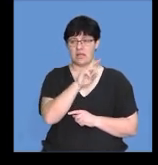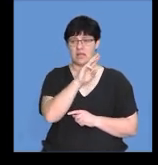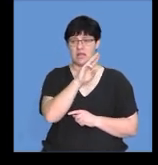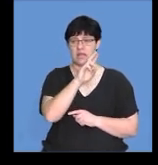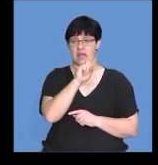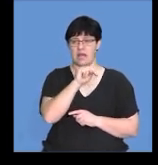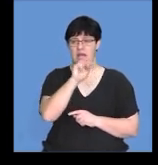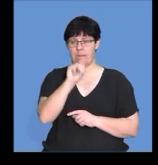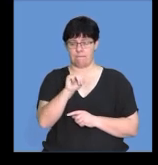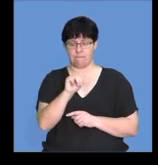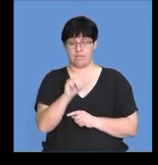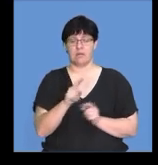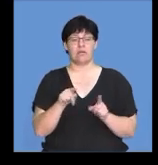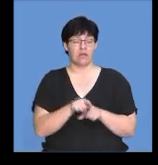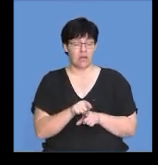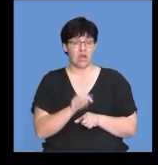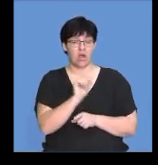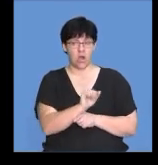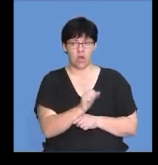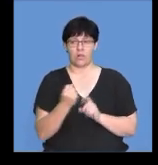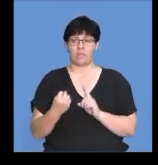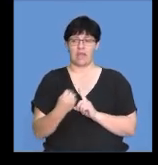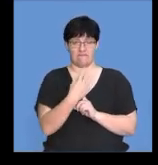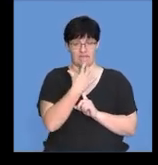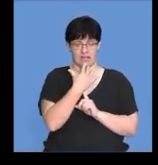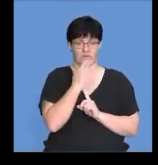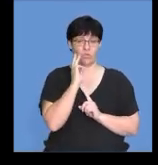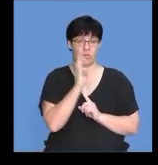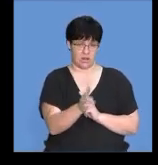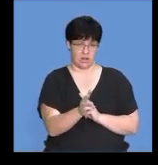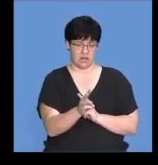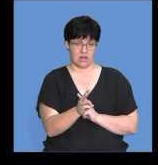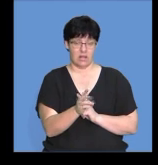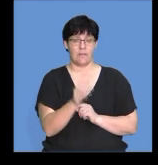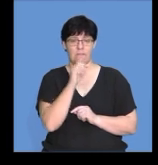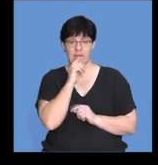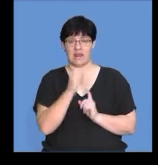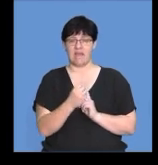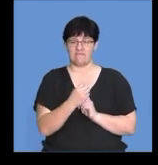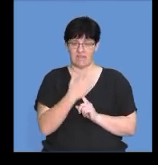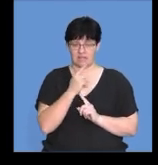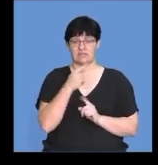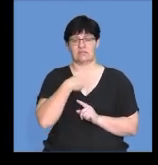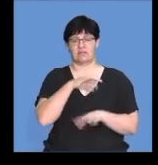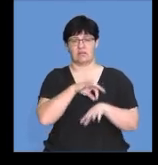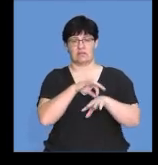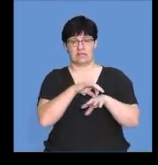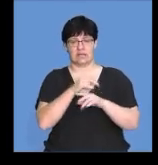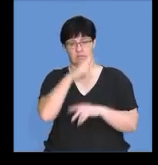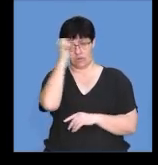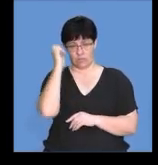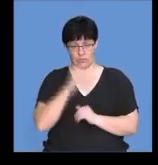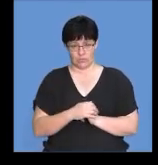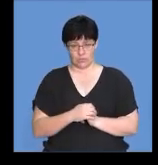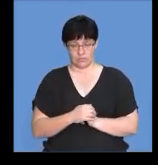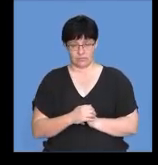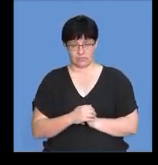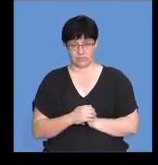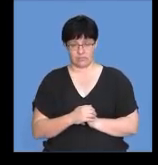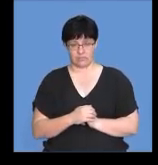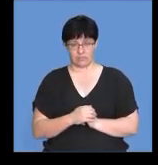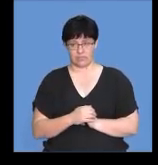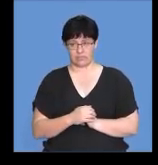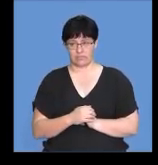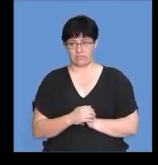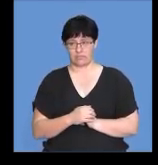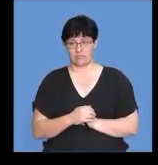phenotype would be that she would be affected, meaning that she would be affected by this condition and her skin